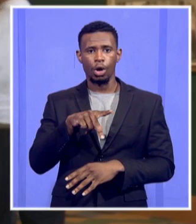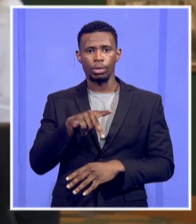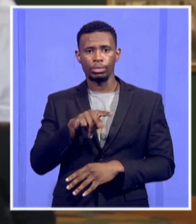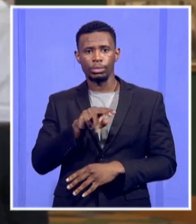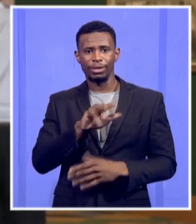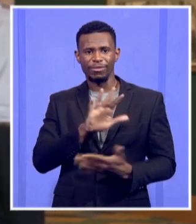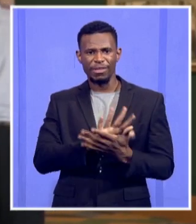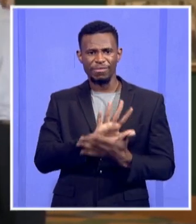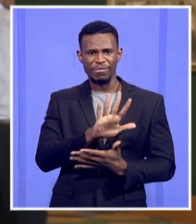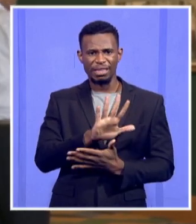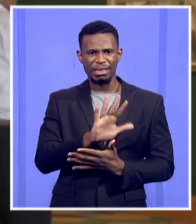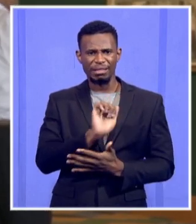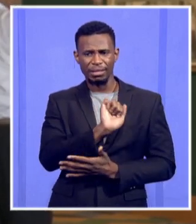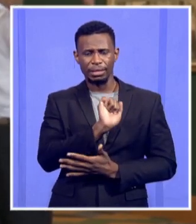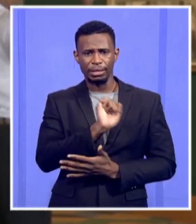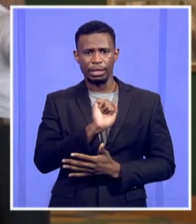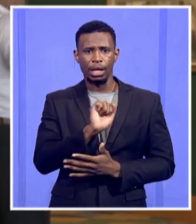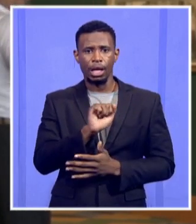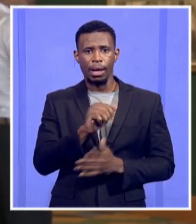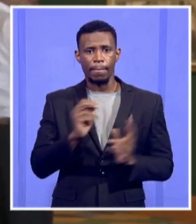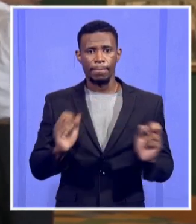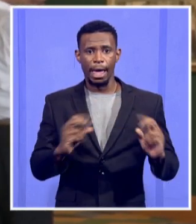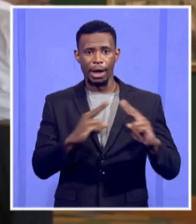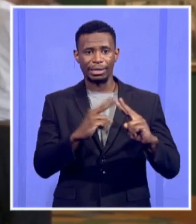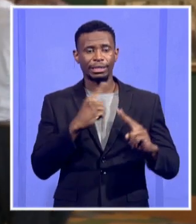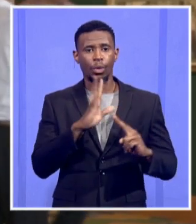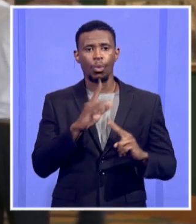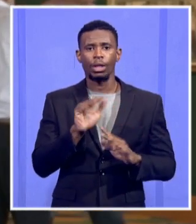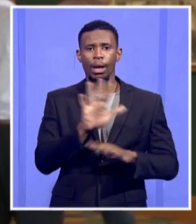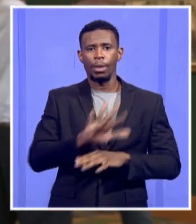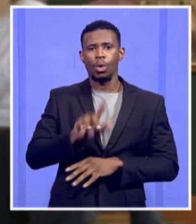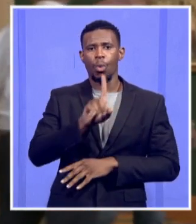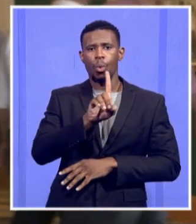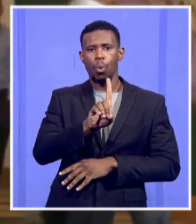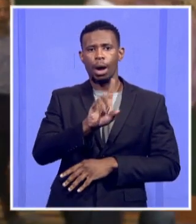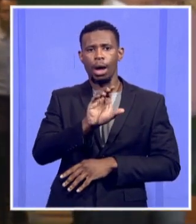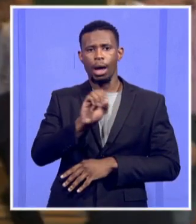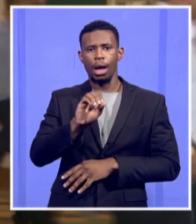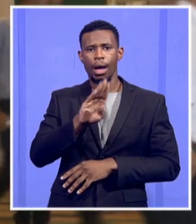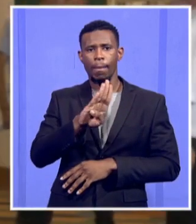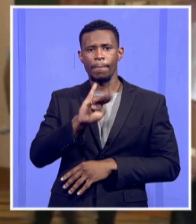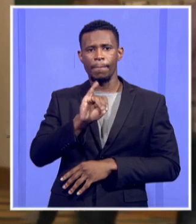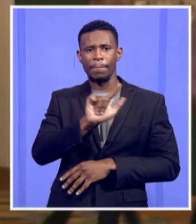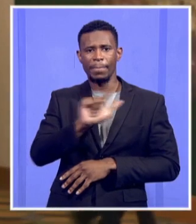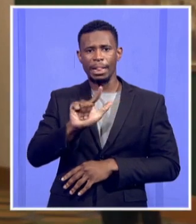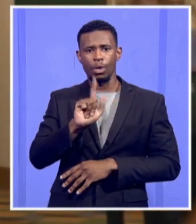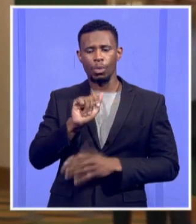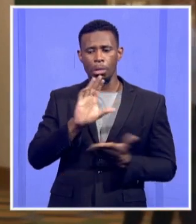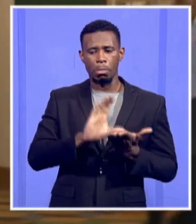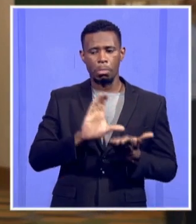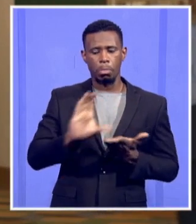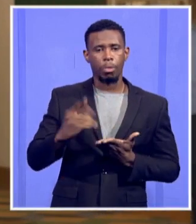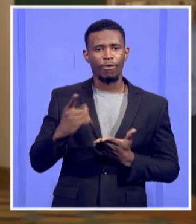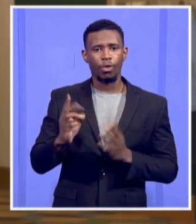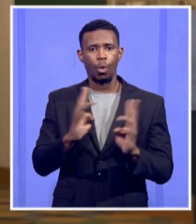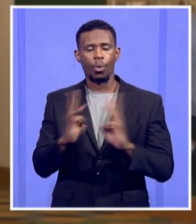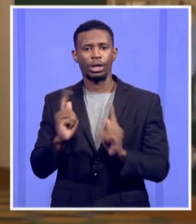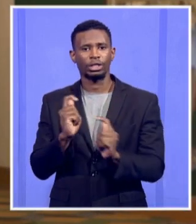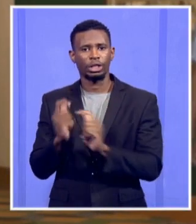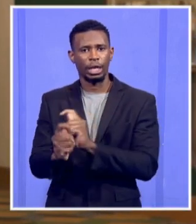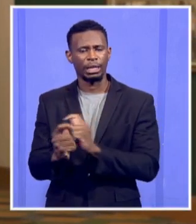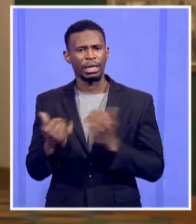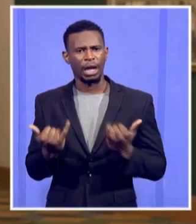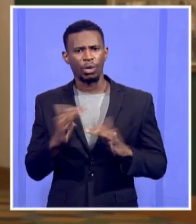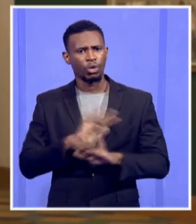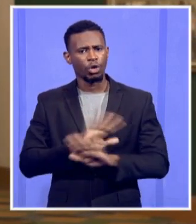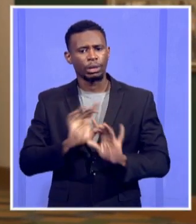100 billion will be set aside to address climate change. But we are told that it's not clear whether that money was made available.